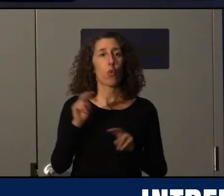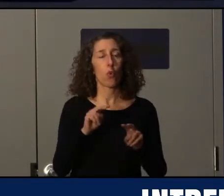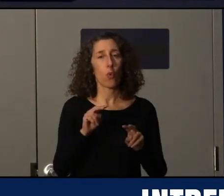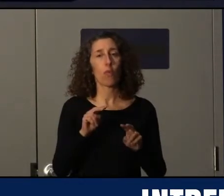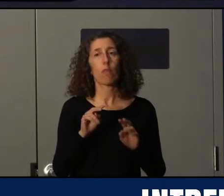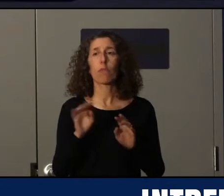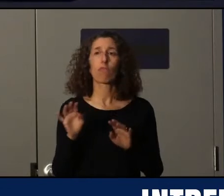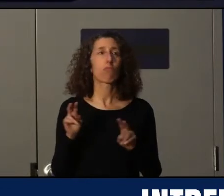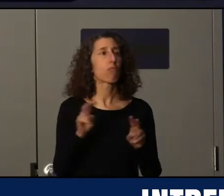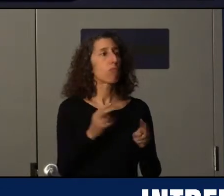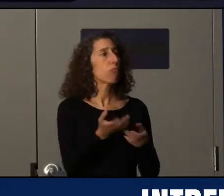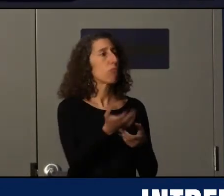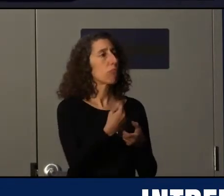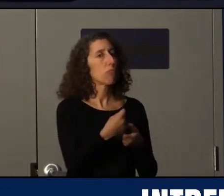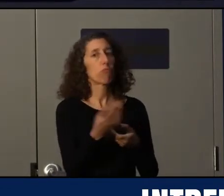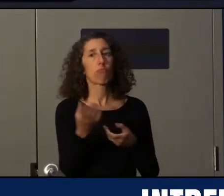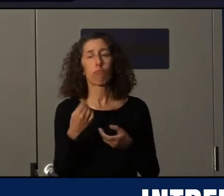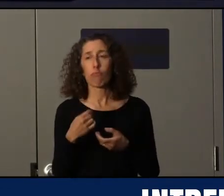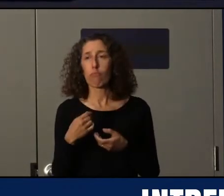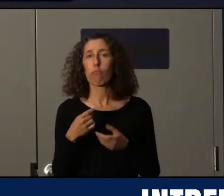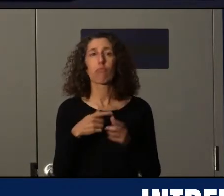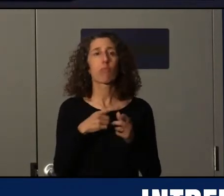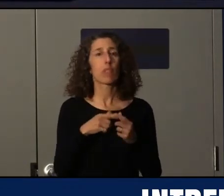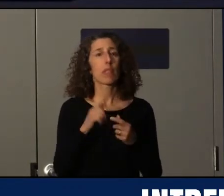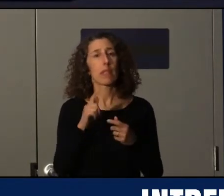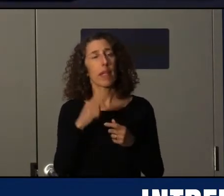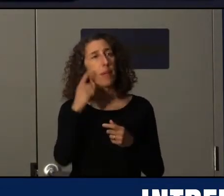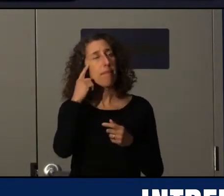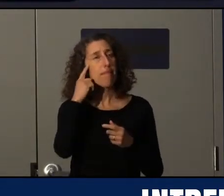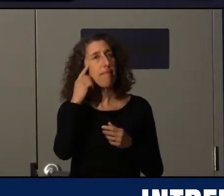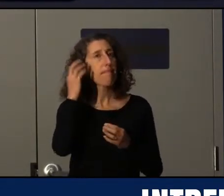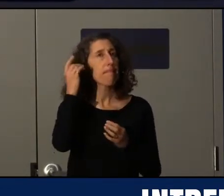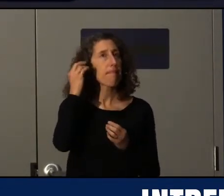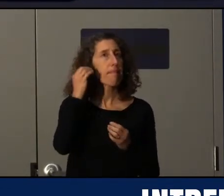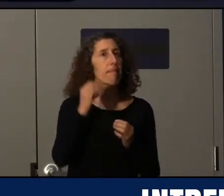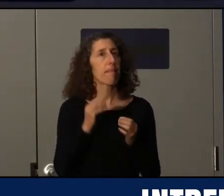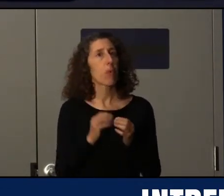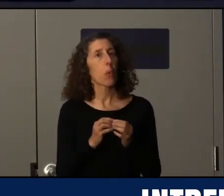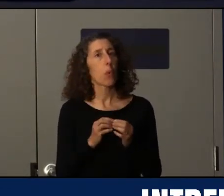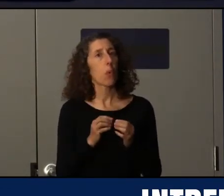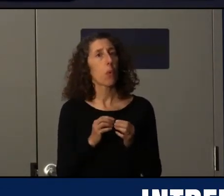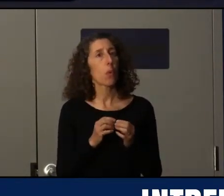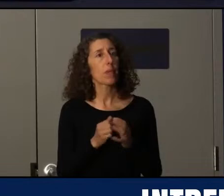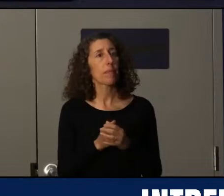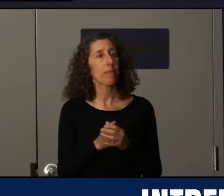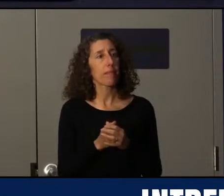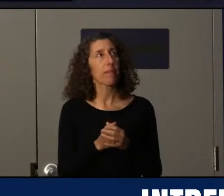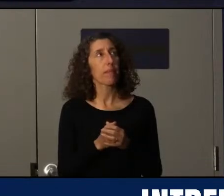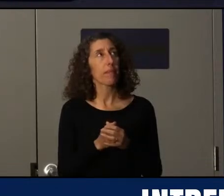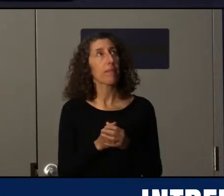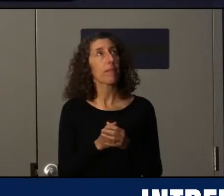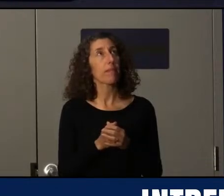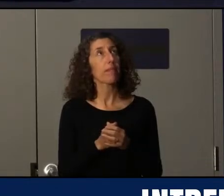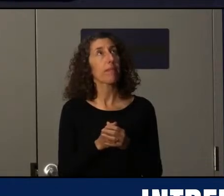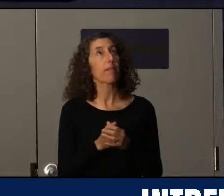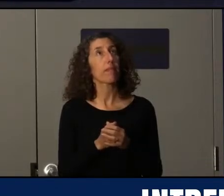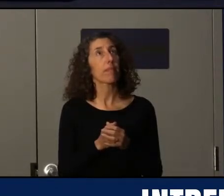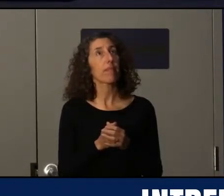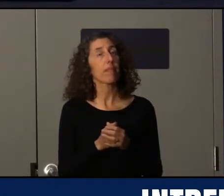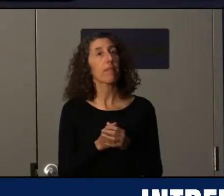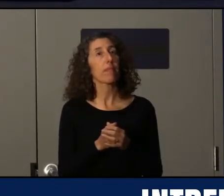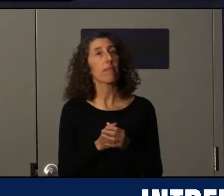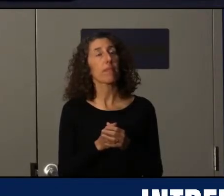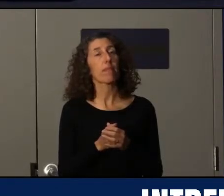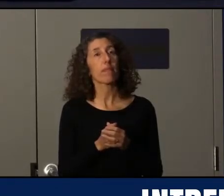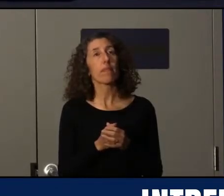experiencing that and being able to reflect back on that. And so as we go from low Earth orbit to